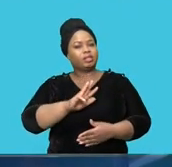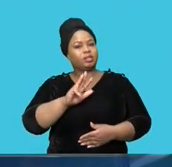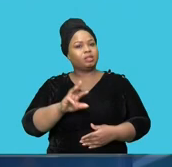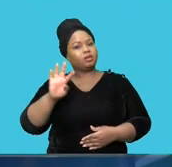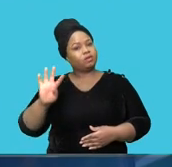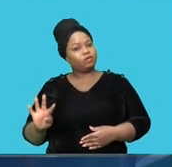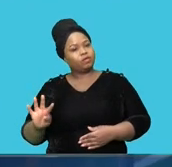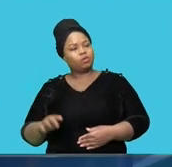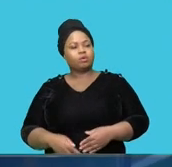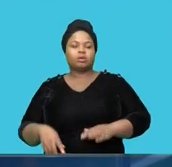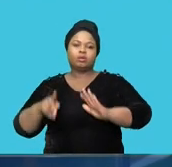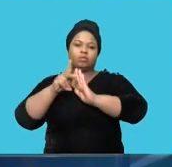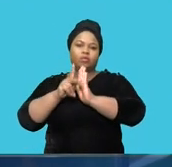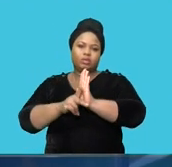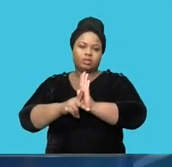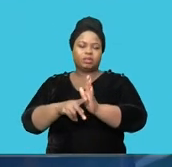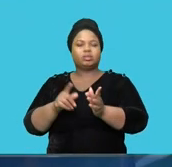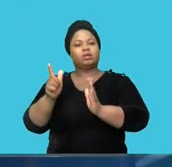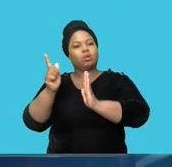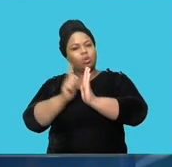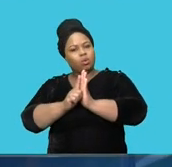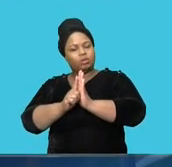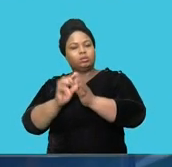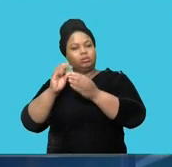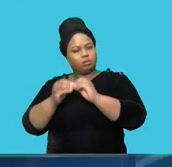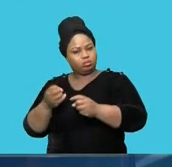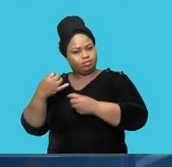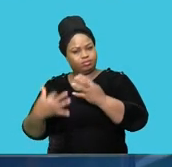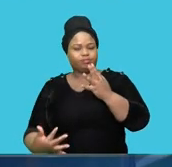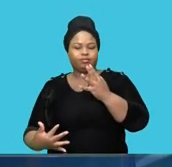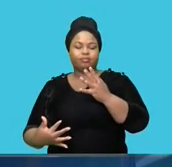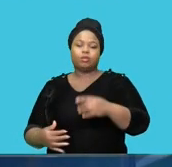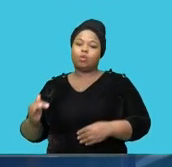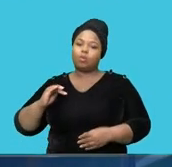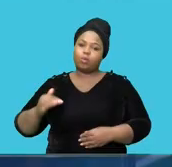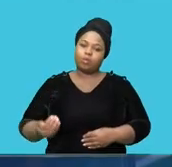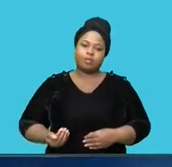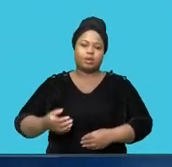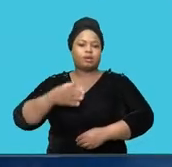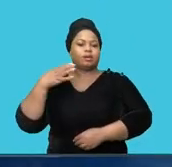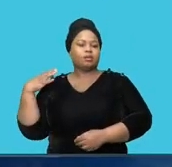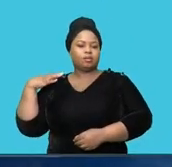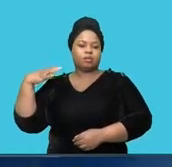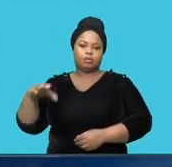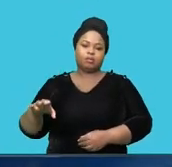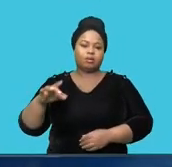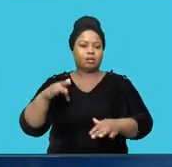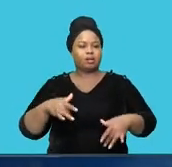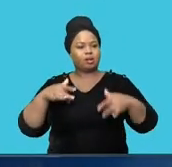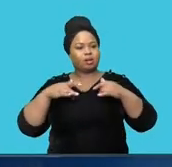have put policies and laws in place to empower women, to improve their